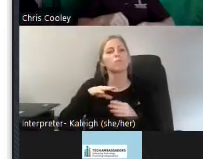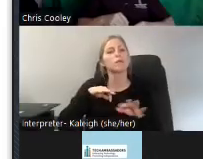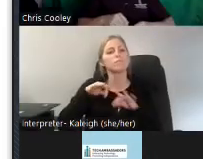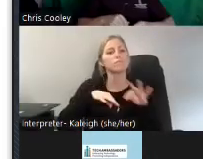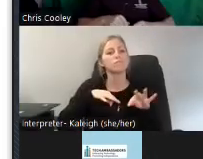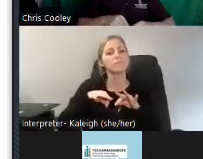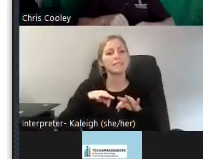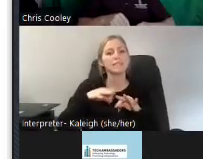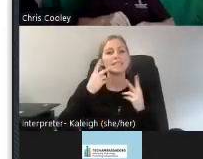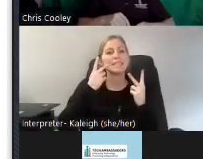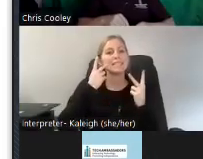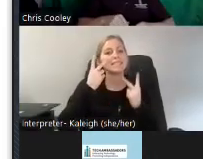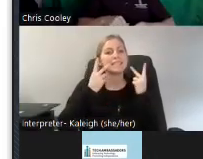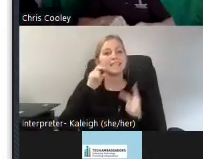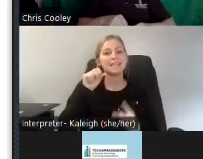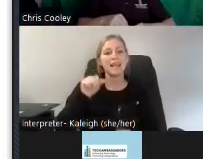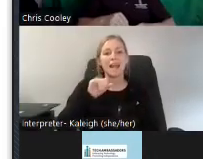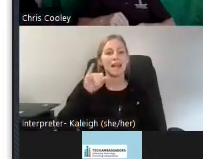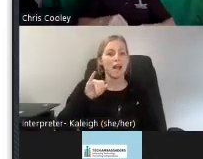Seeing AI.